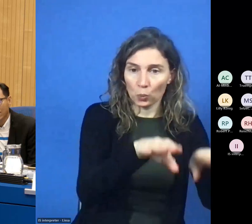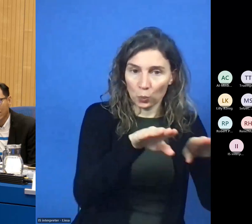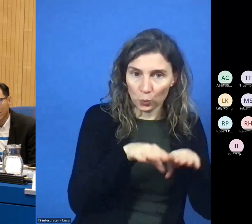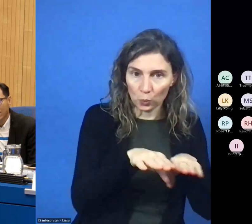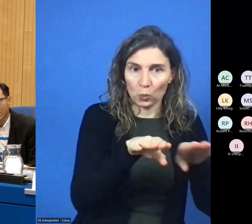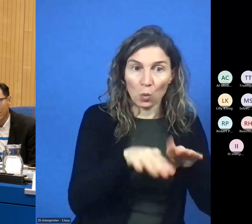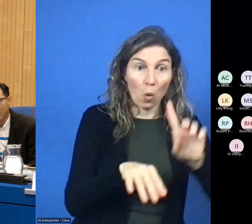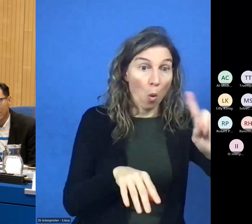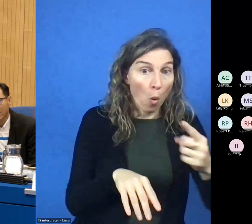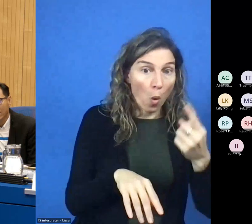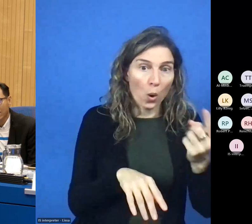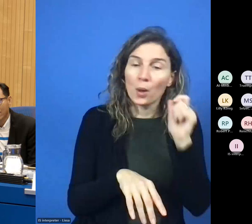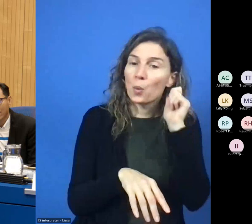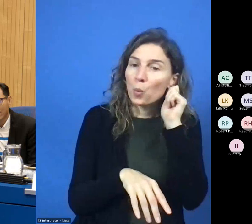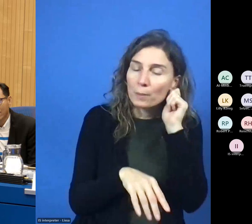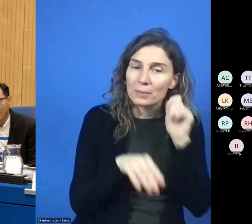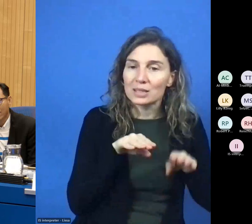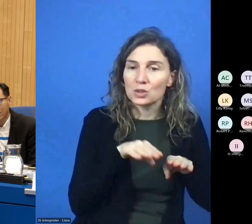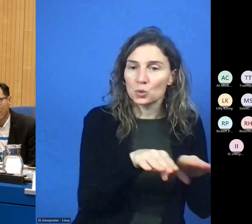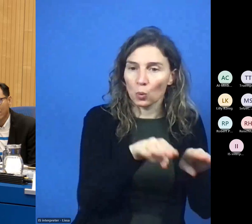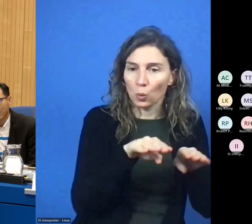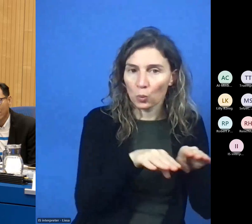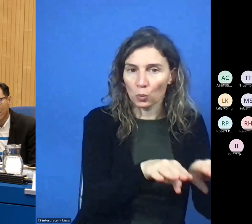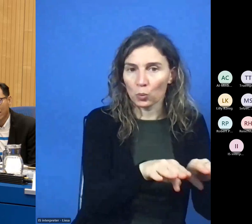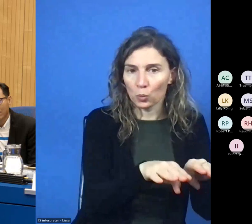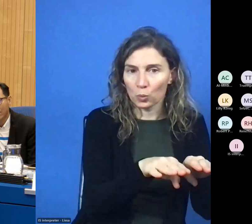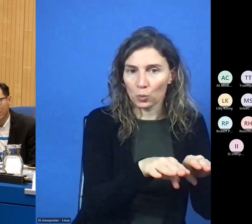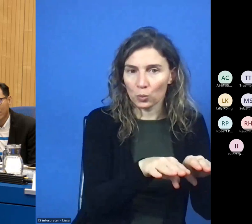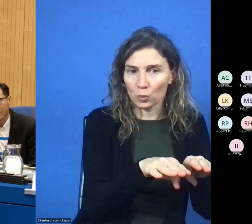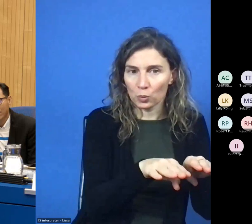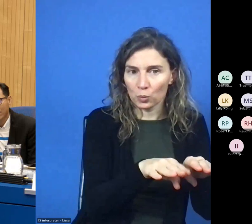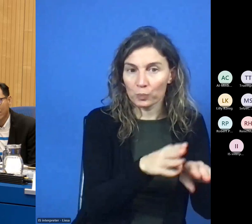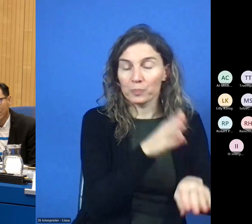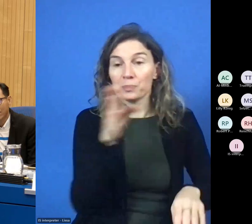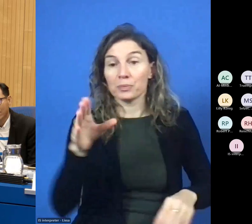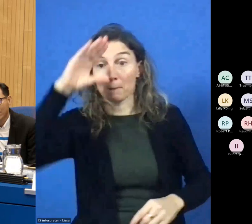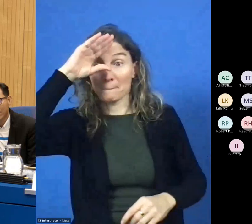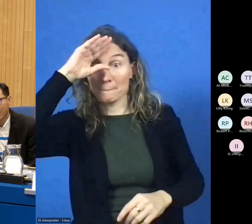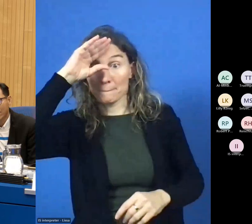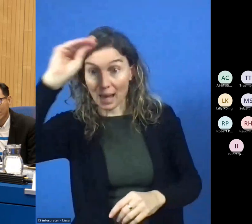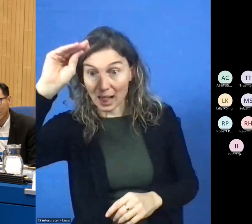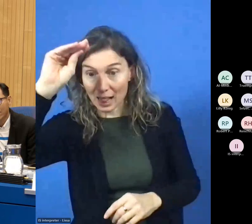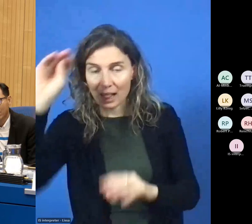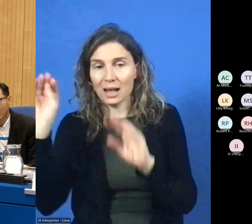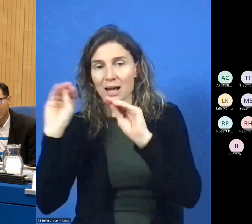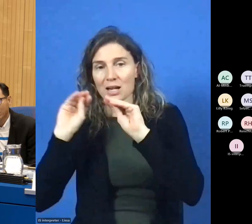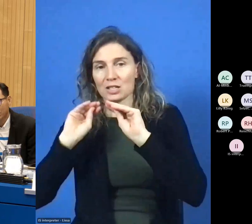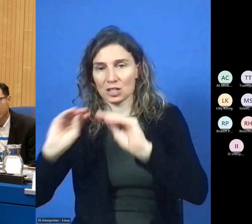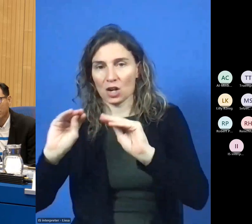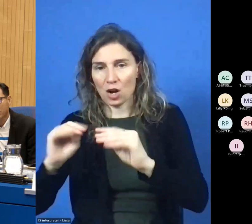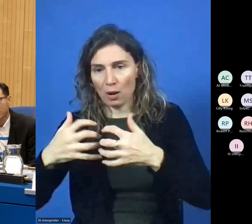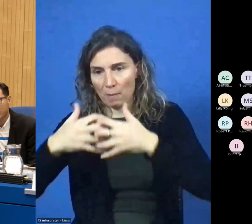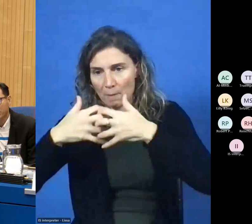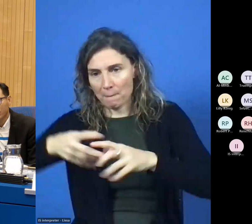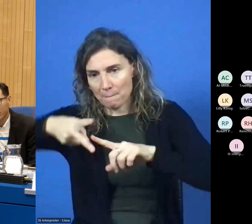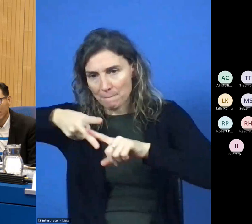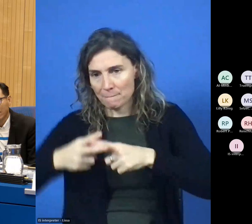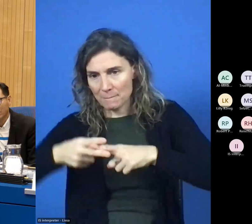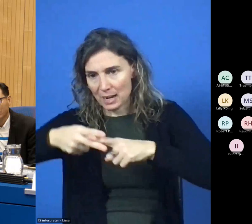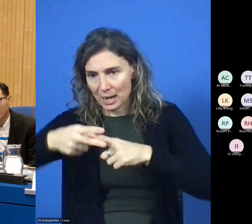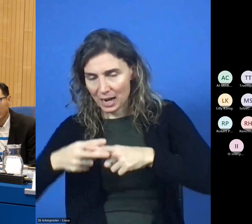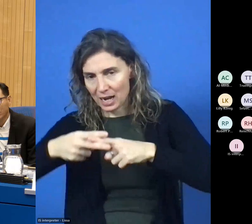their sewing machines are being taught to sew. Yeah. And male students are taught on mechanics, mm-hmm. on mechanical